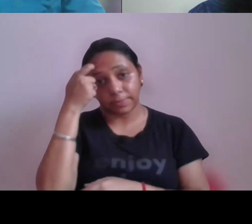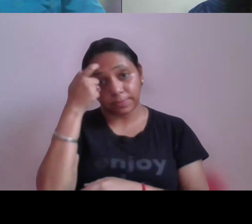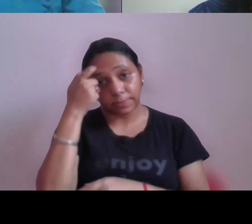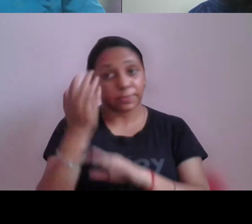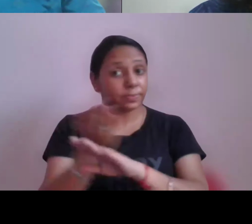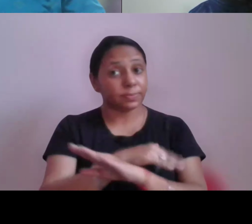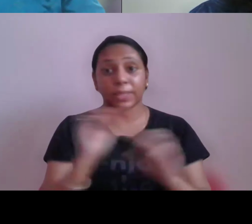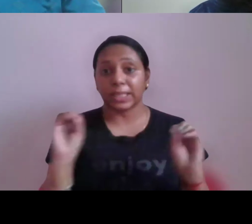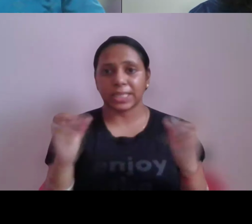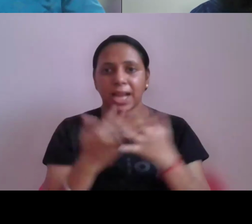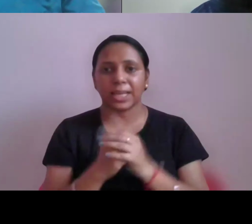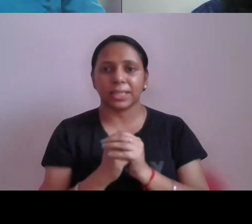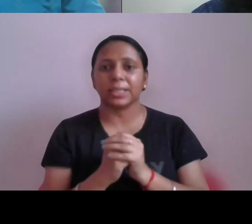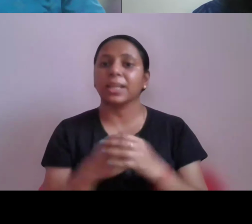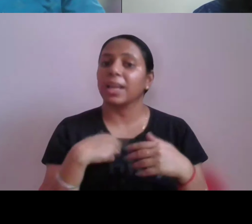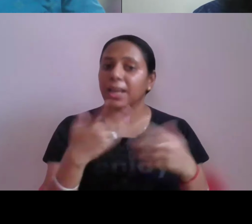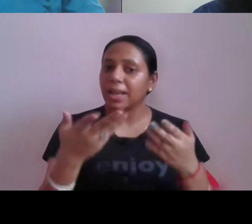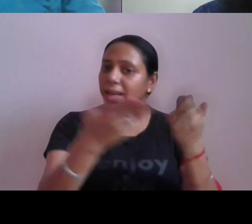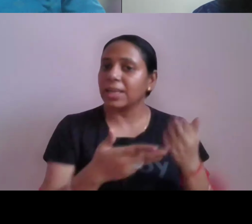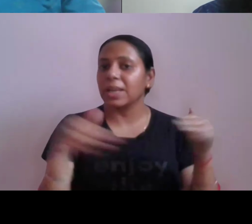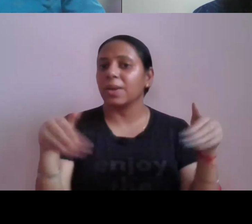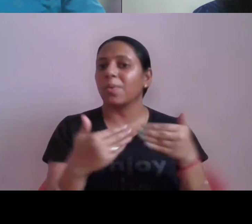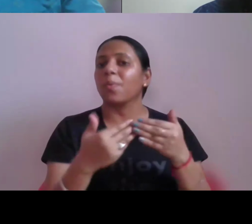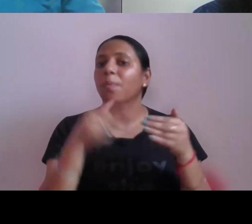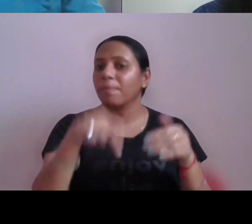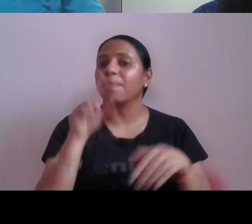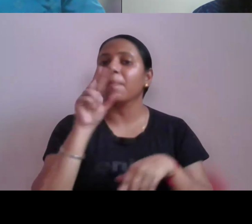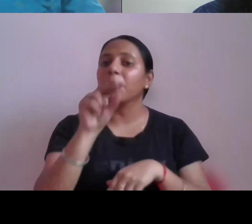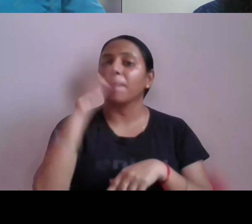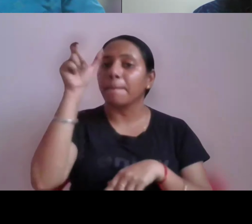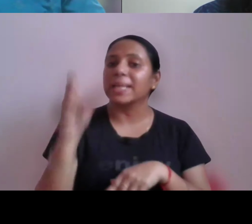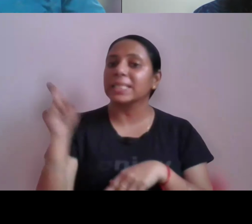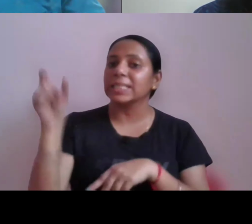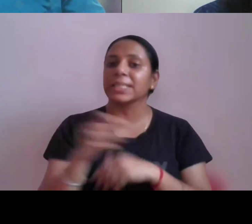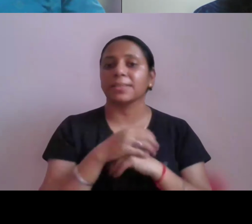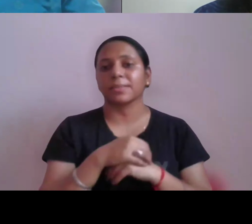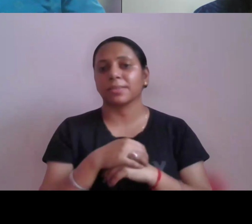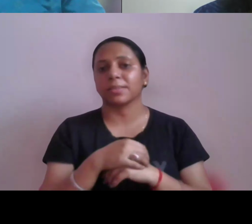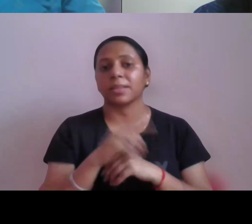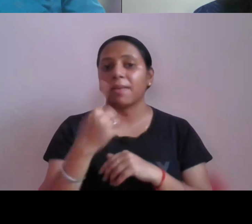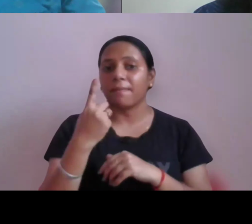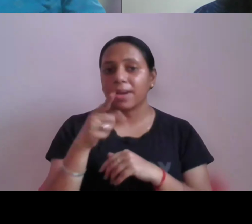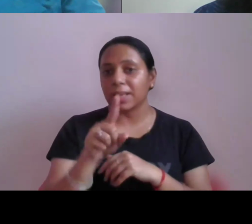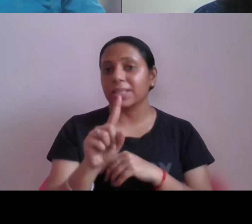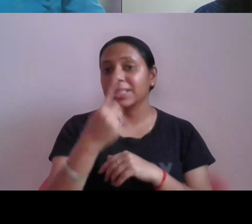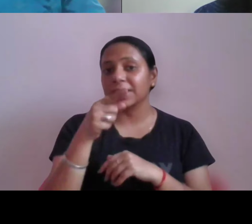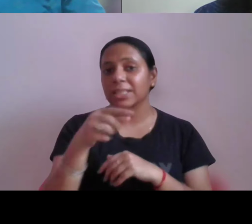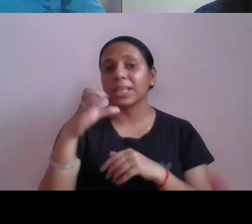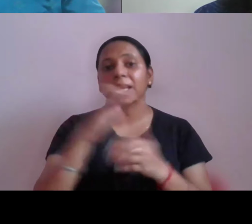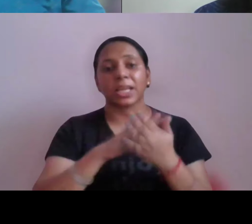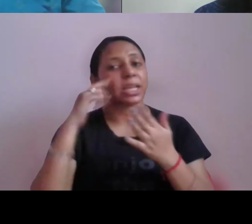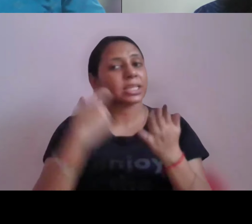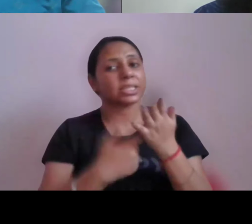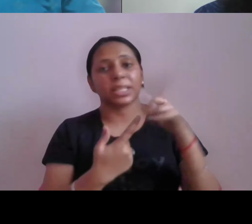Before we can start, let me introduce you to today's speakers. Our first speaker for today is Chitra